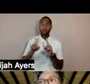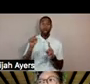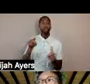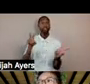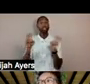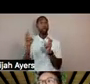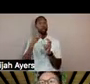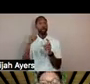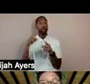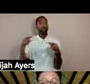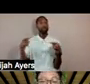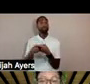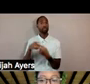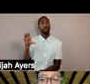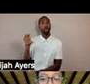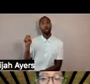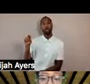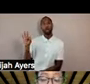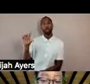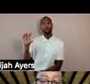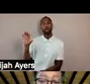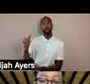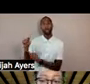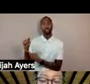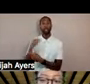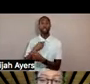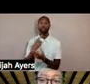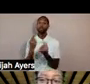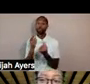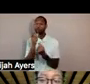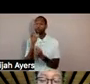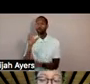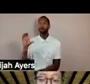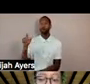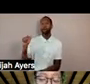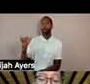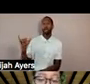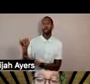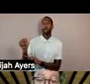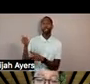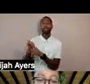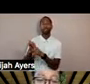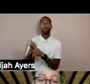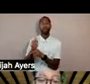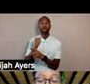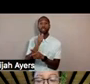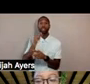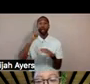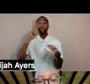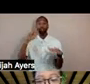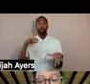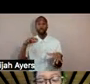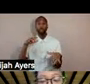conflict is being explored through play, which is or was an unexpected